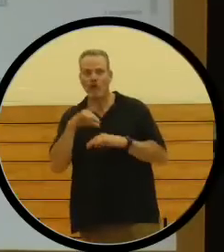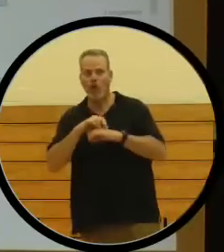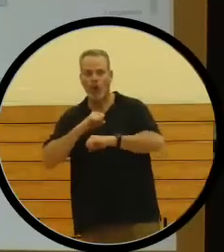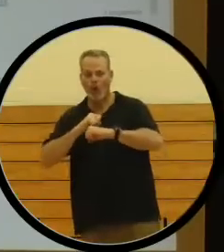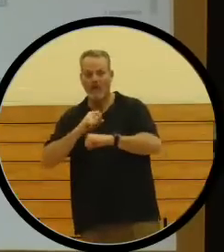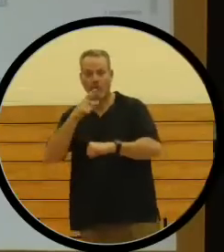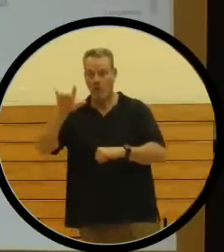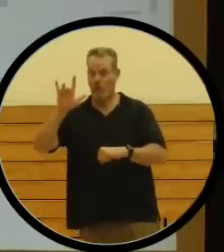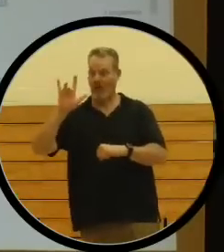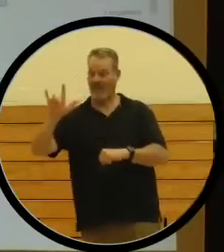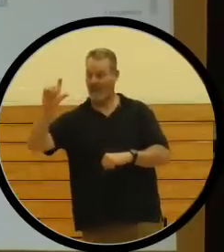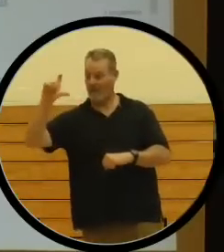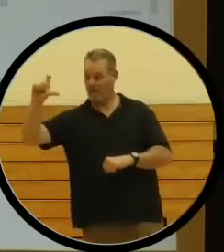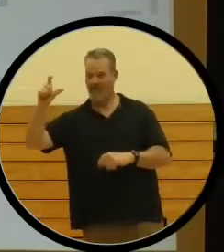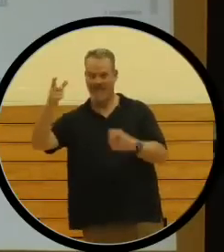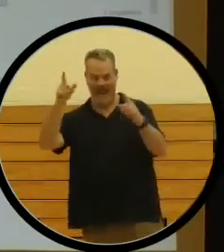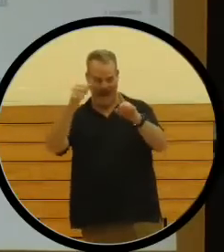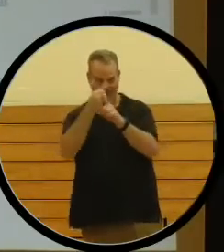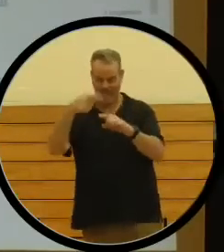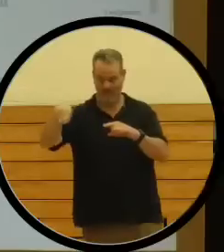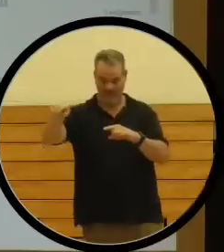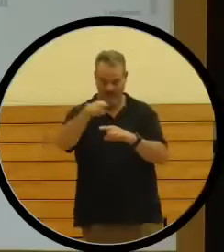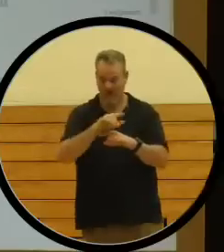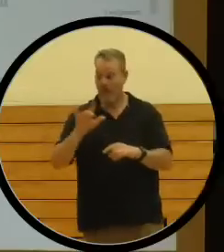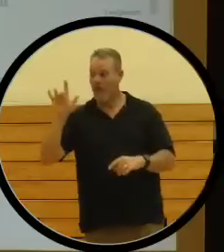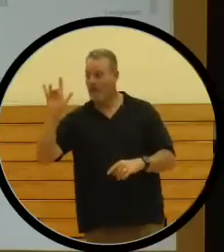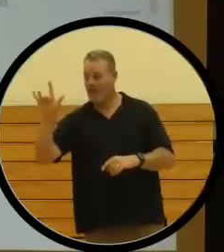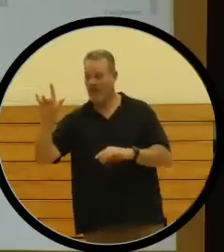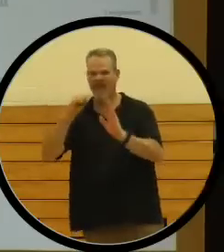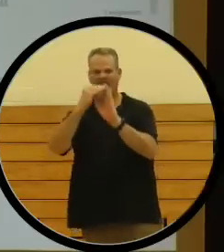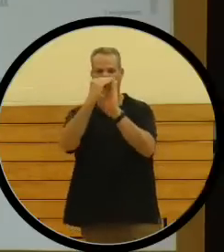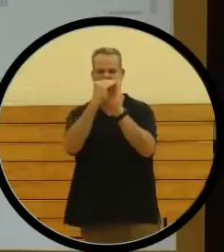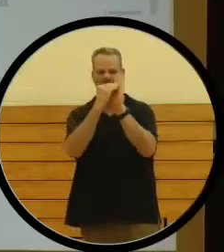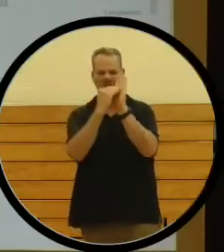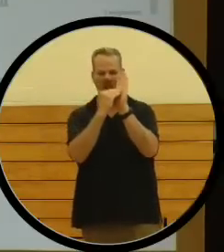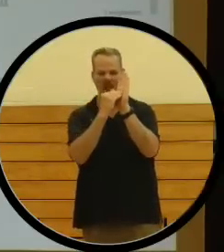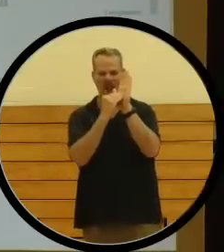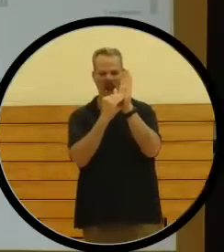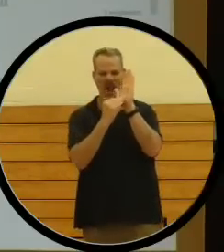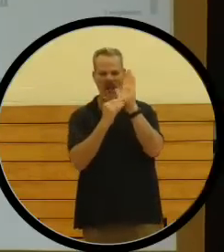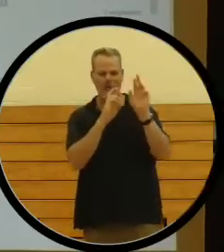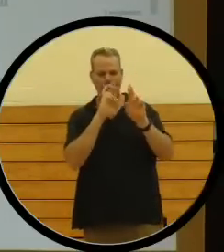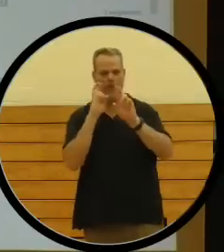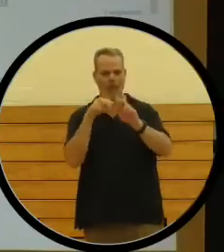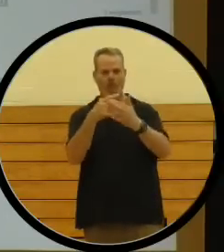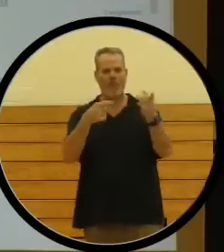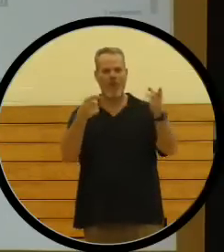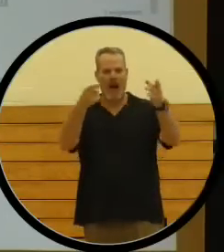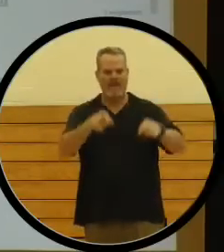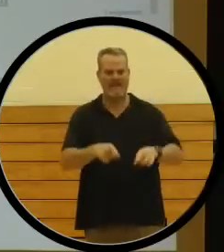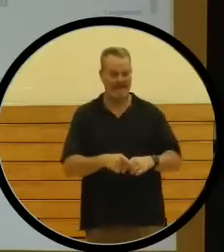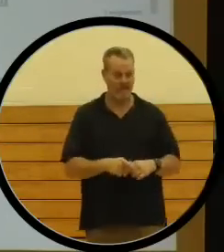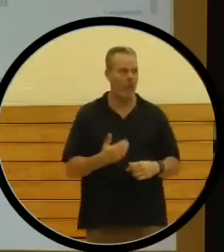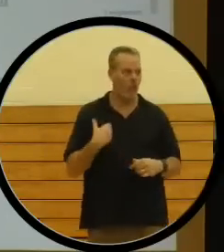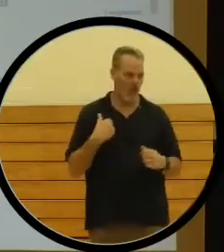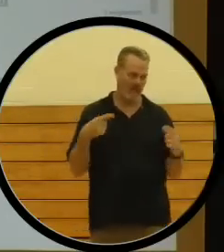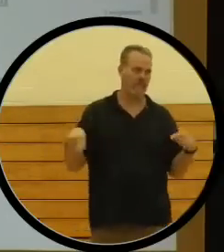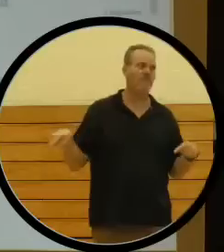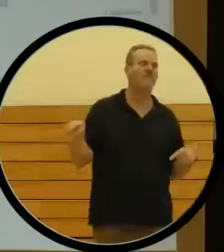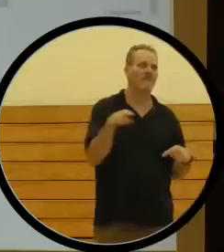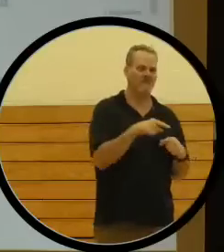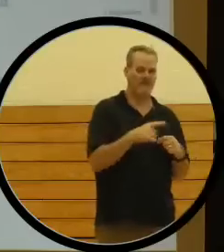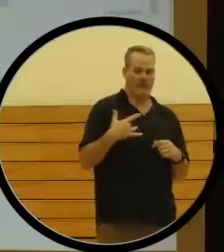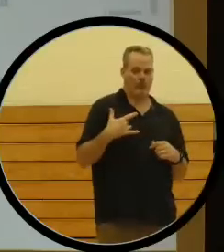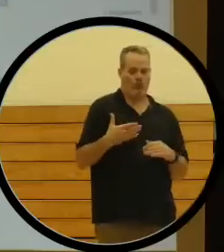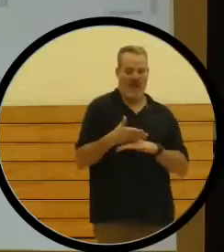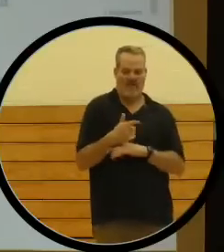click on the one that has happened to you, and then you can fill out a report if you want to say what happened. So we have lots of people, usually after